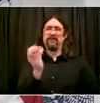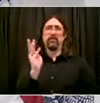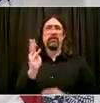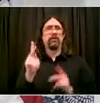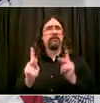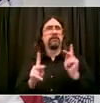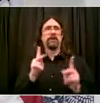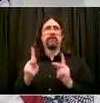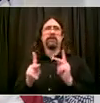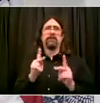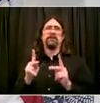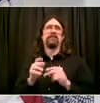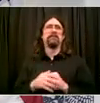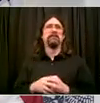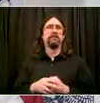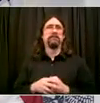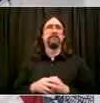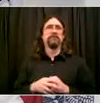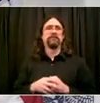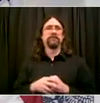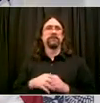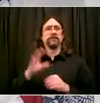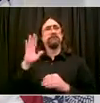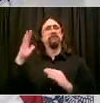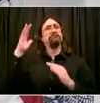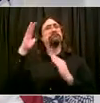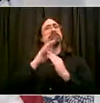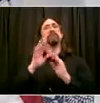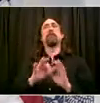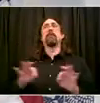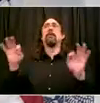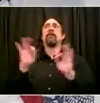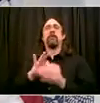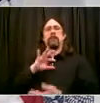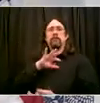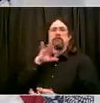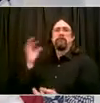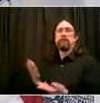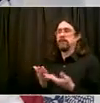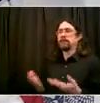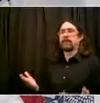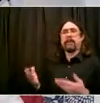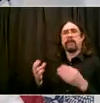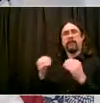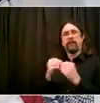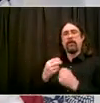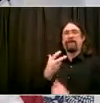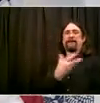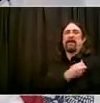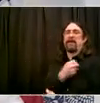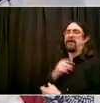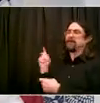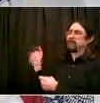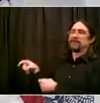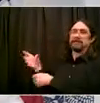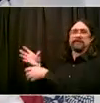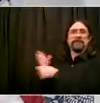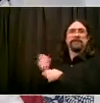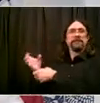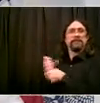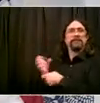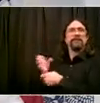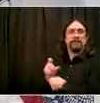Yeah, last question. Thank you for that. In relation to the variants, just a point of clarification. I know Dr. Chakshi just identified